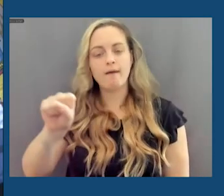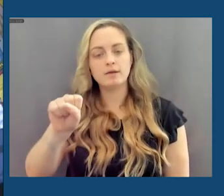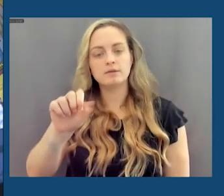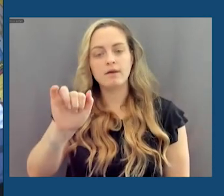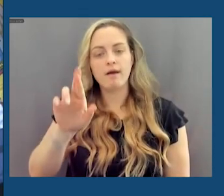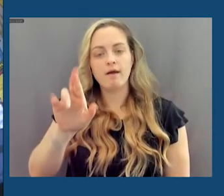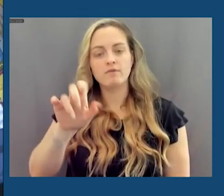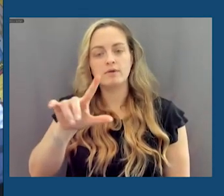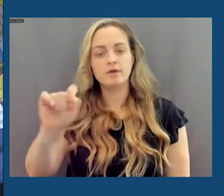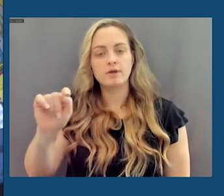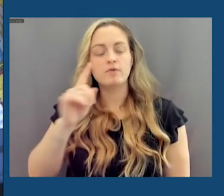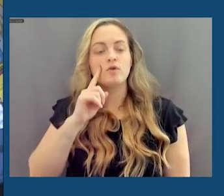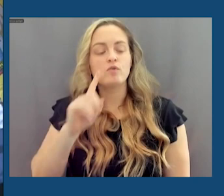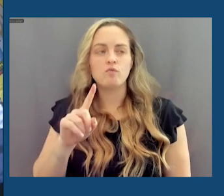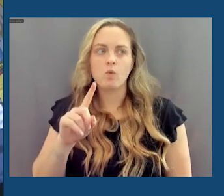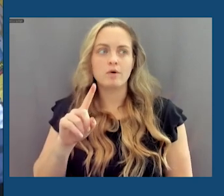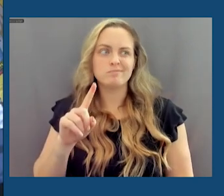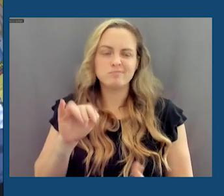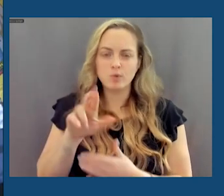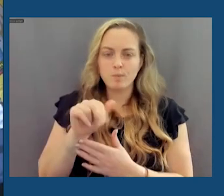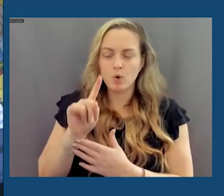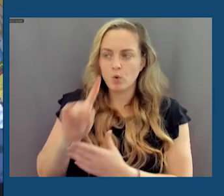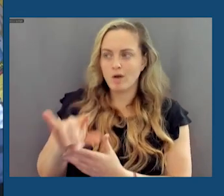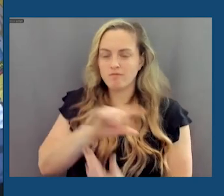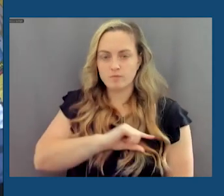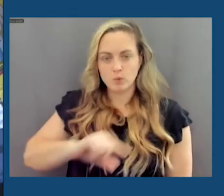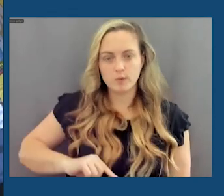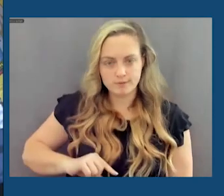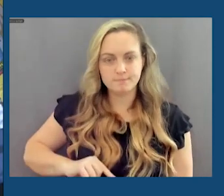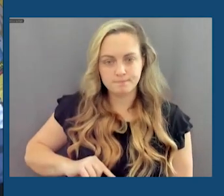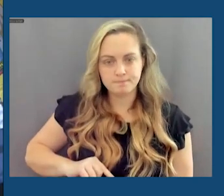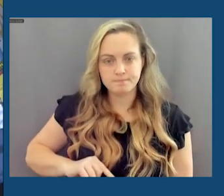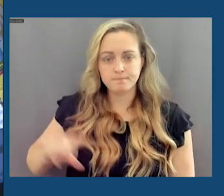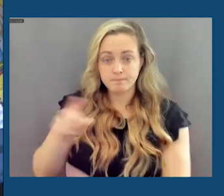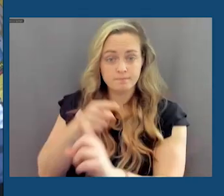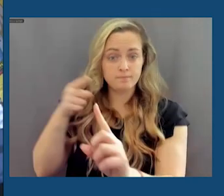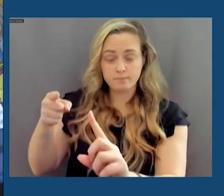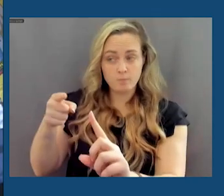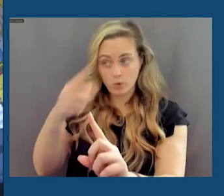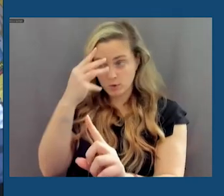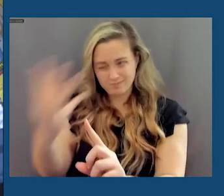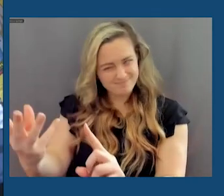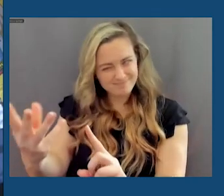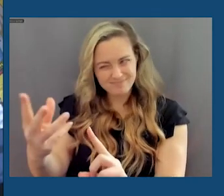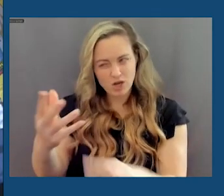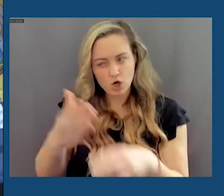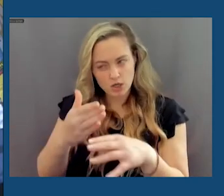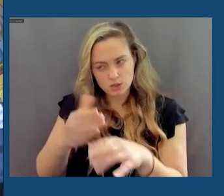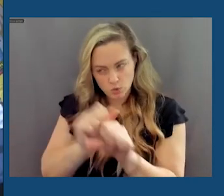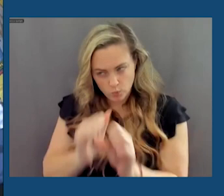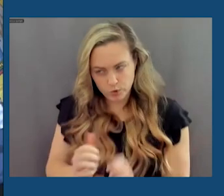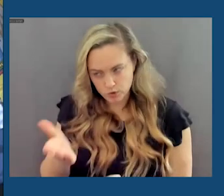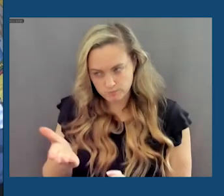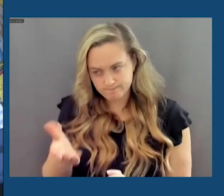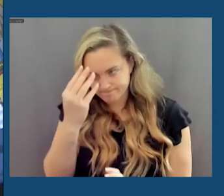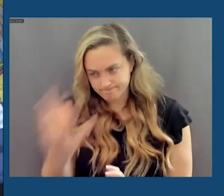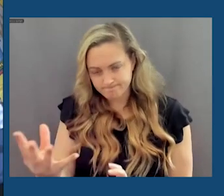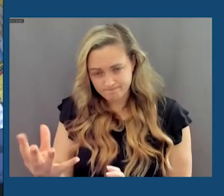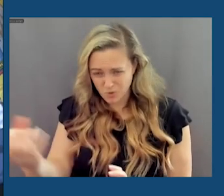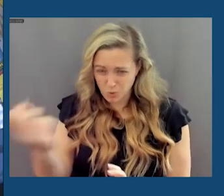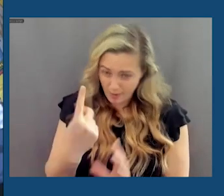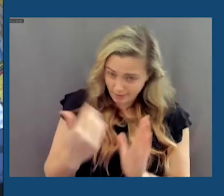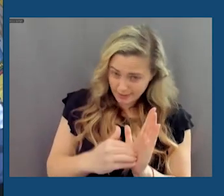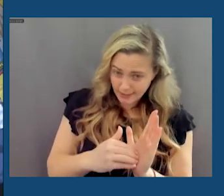County. This initiative is about sending a message to the individual who's harassing the employees, who has come back after